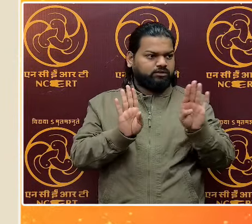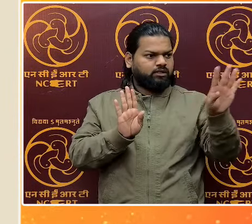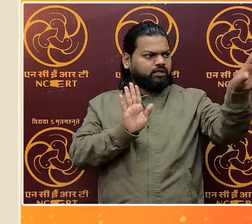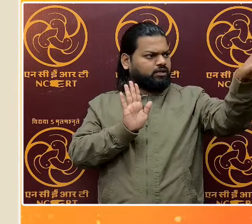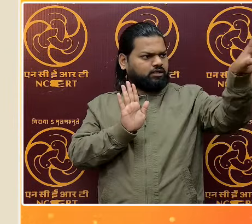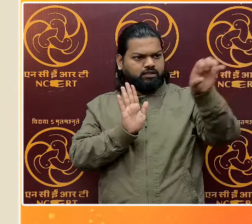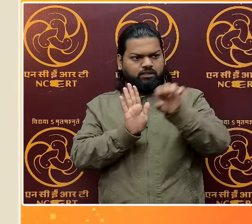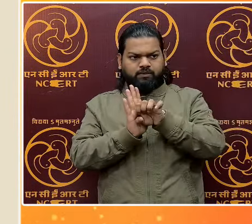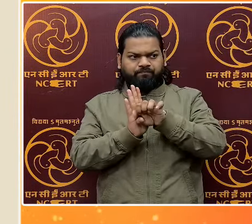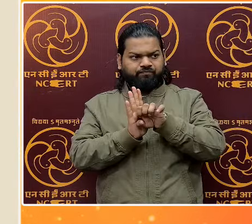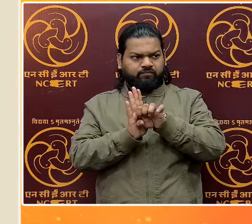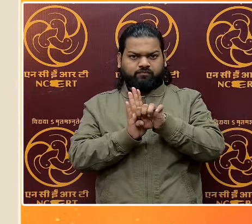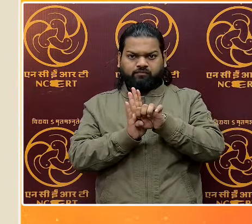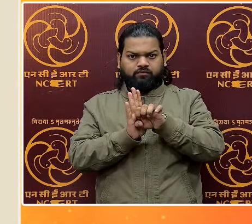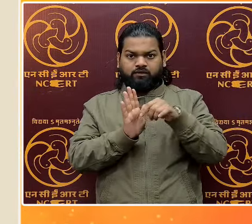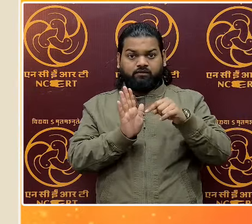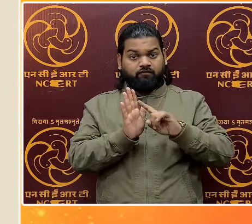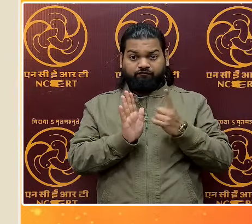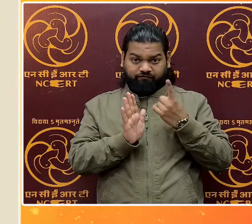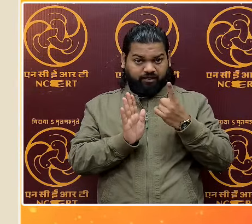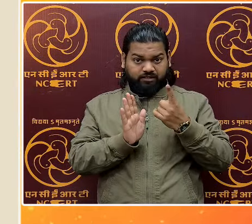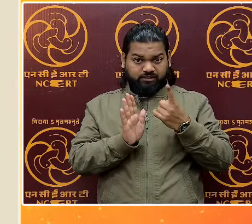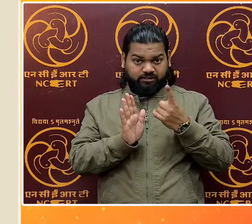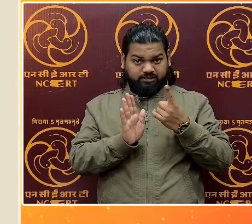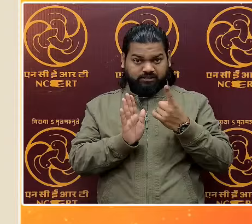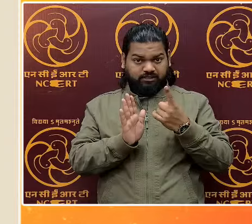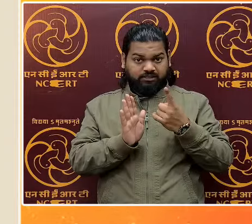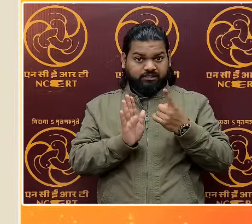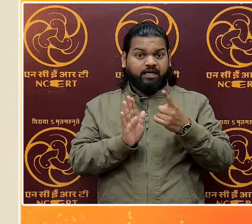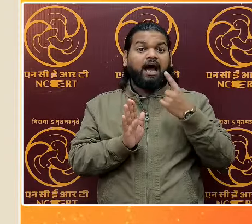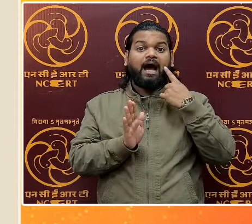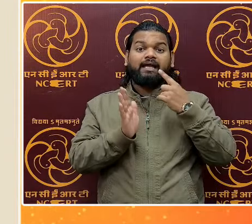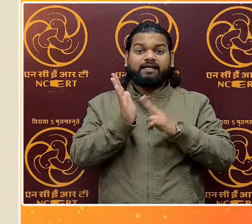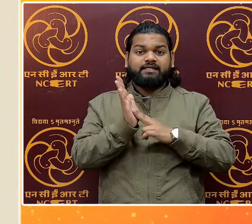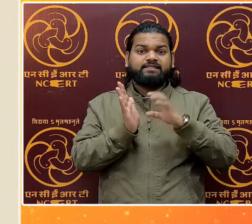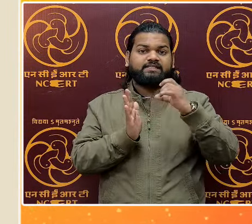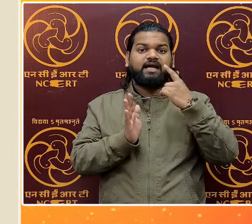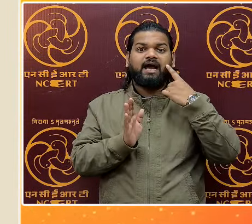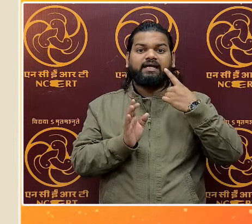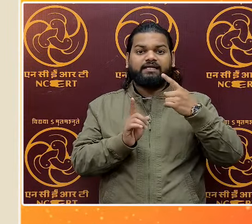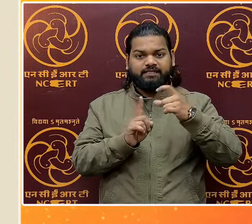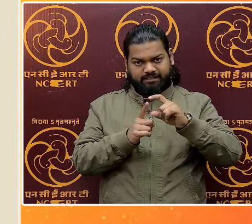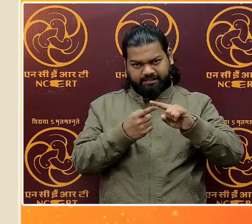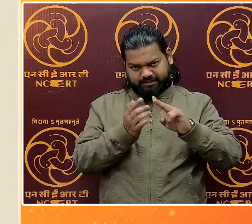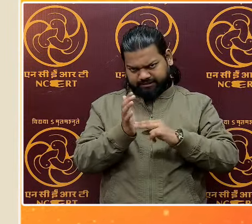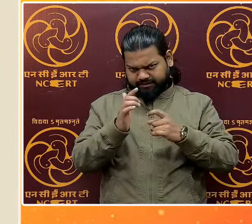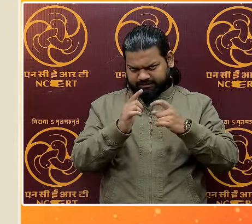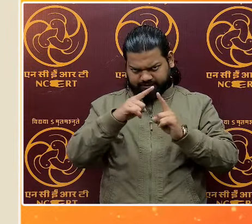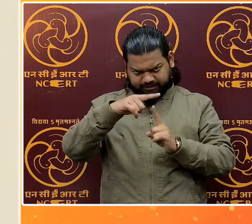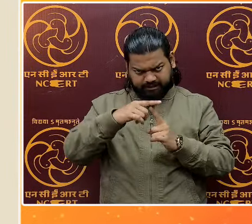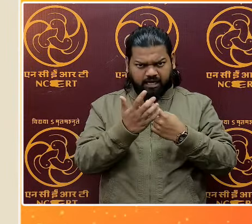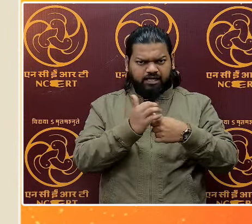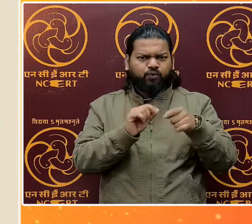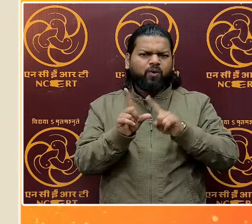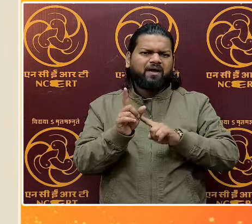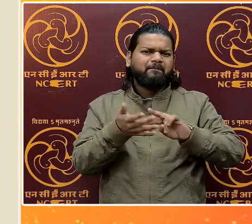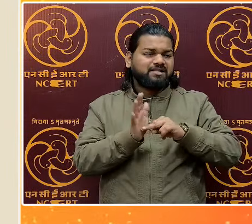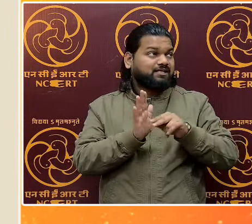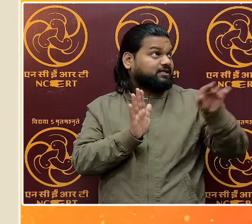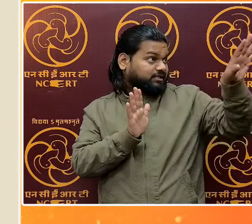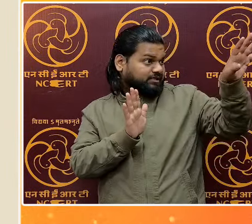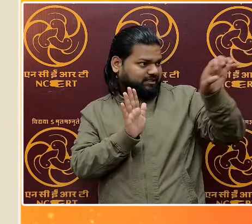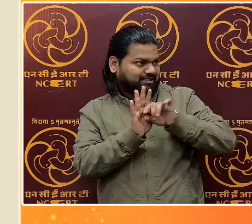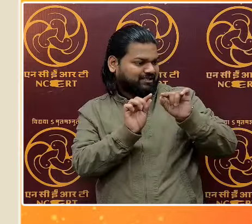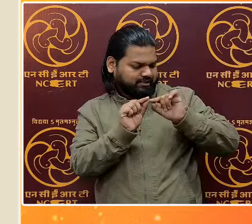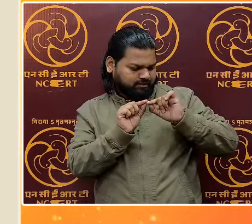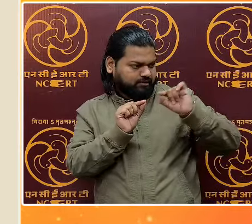Incident ray is the one that is falling on a mirror. The ray that falls on the mirror, what do we call it as?